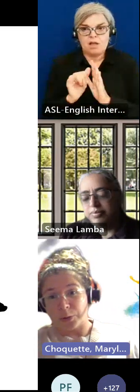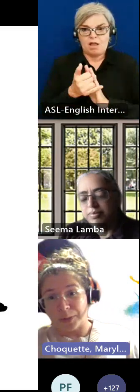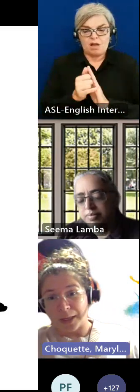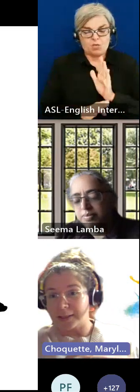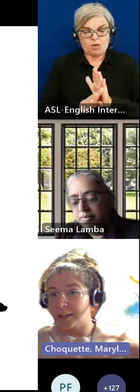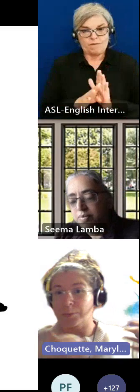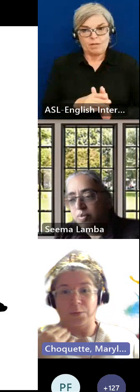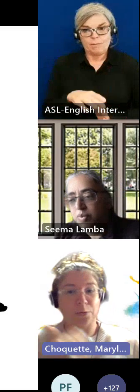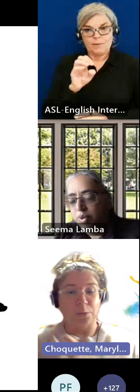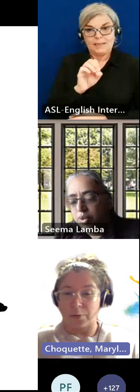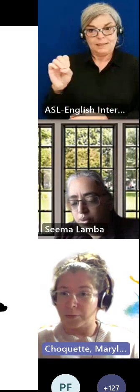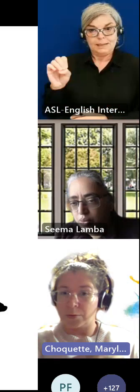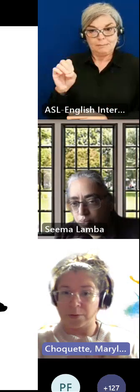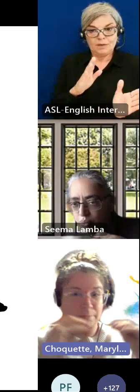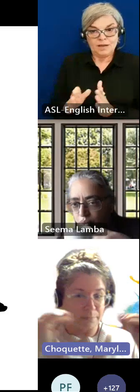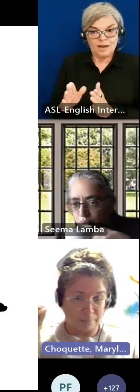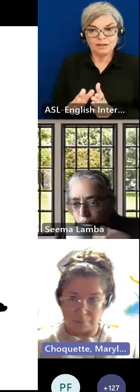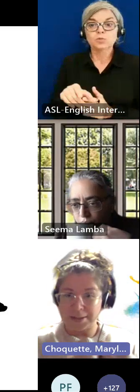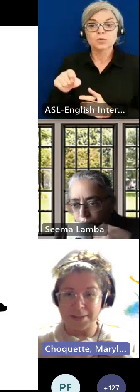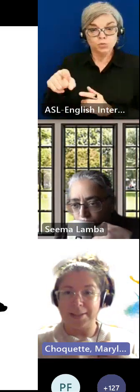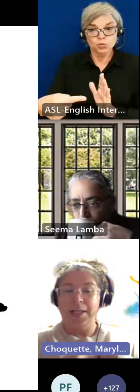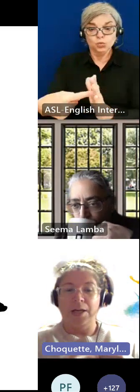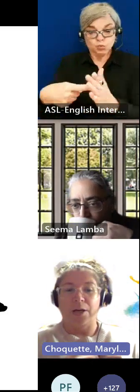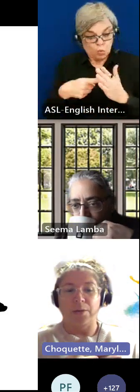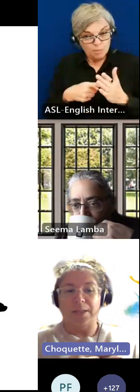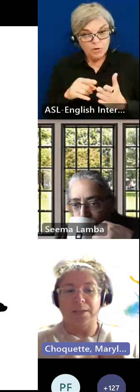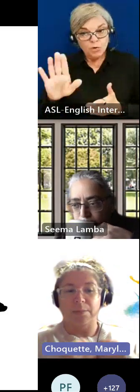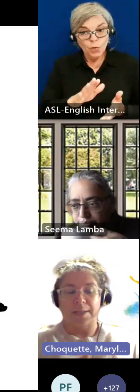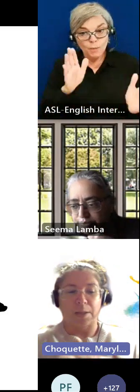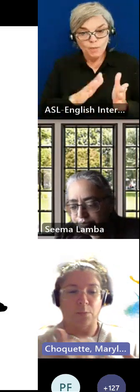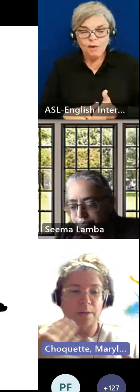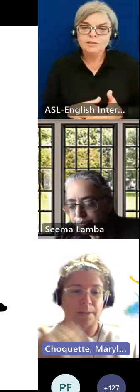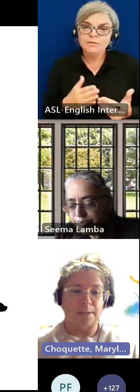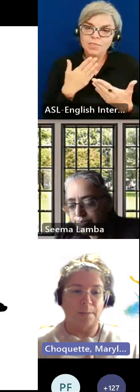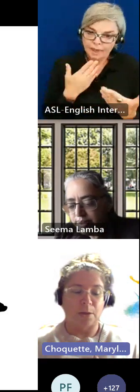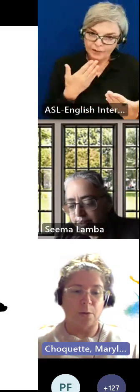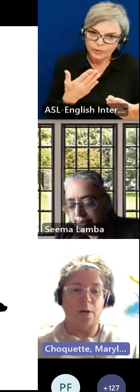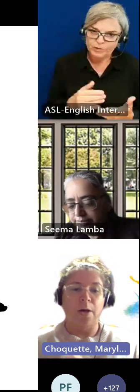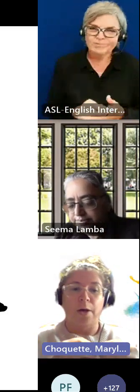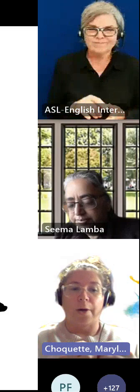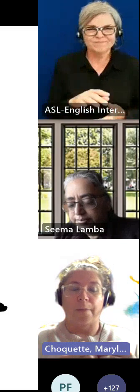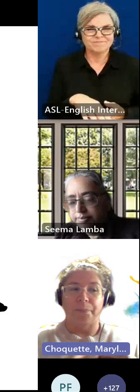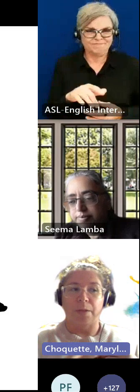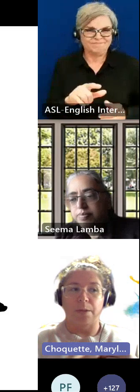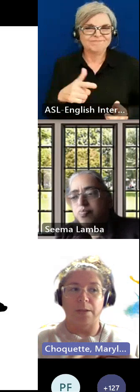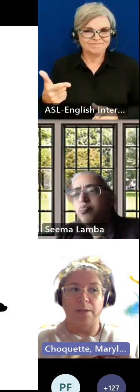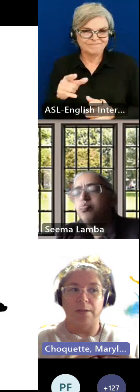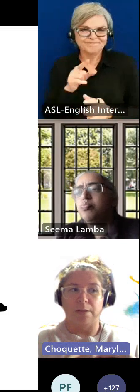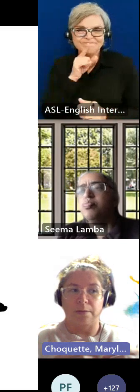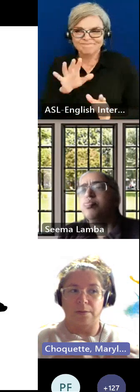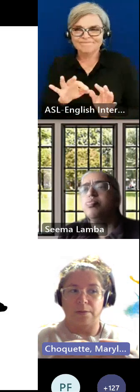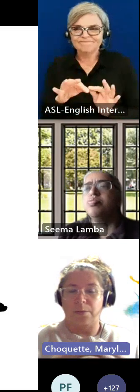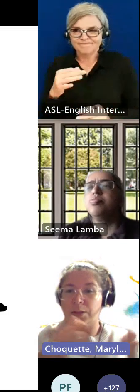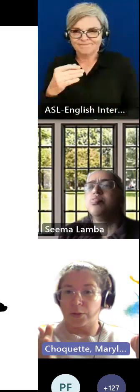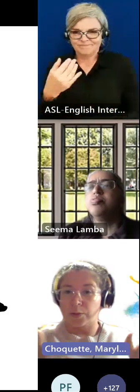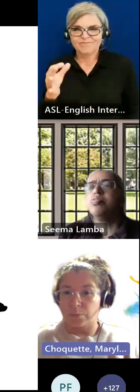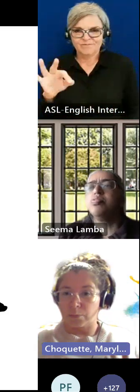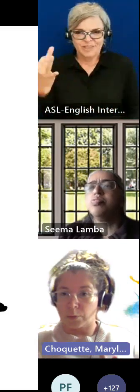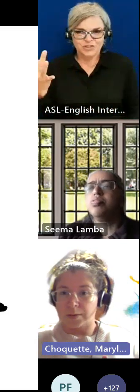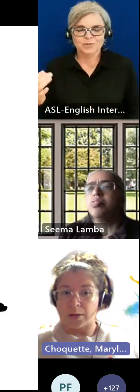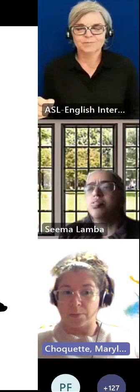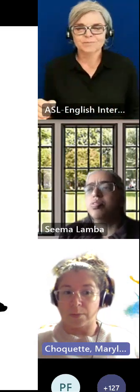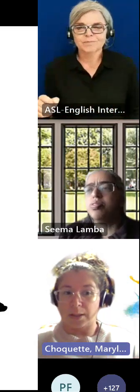presenting me with your plans and I'm super thankful. Merci. Merci de penser à moi. Merci de m'inclure. But to me,